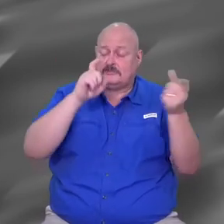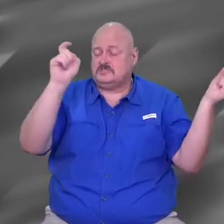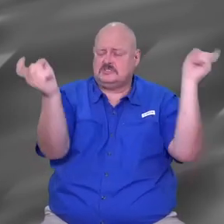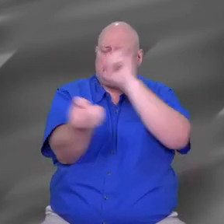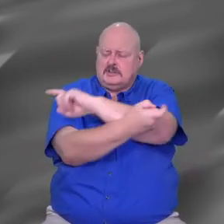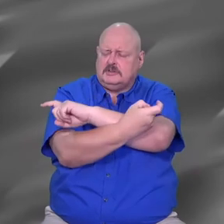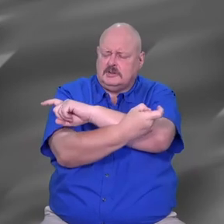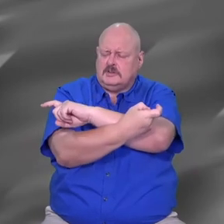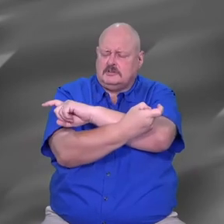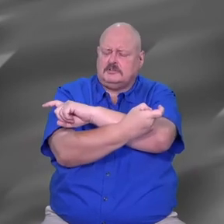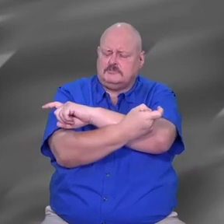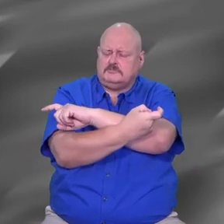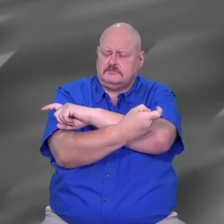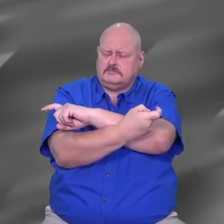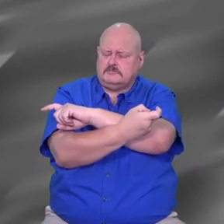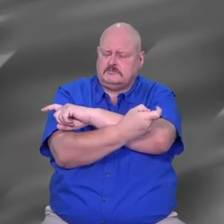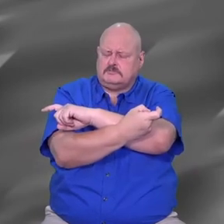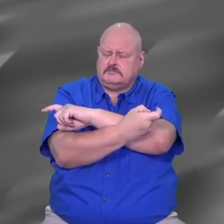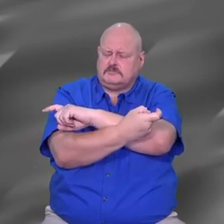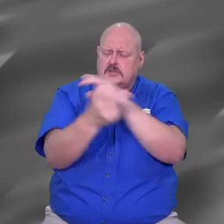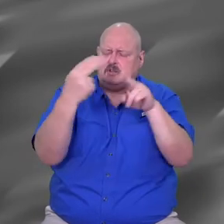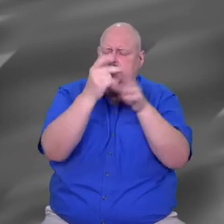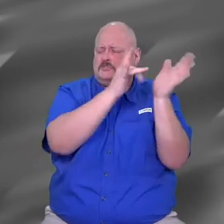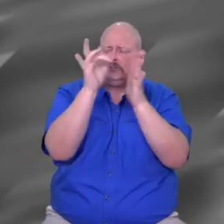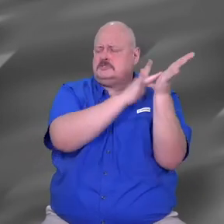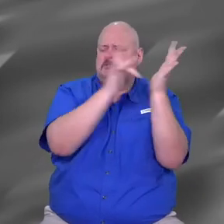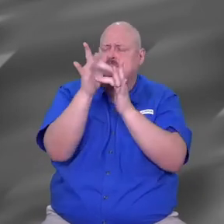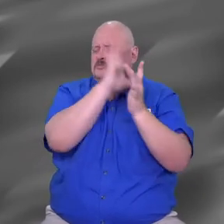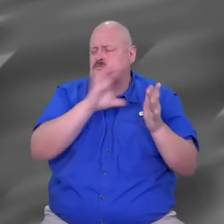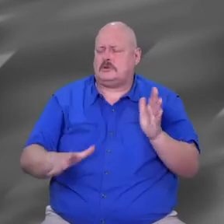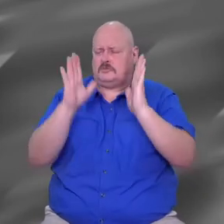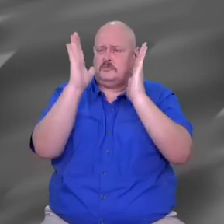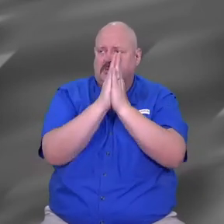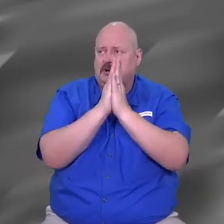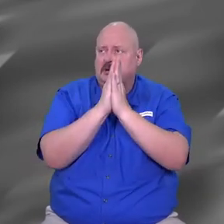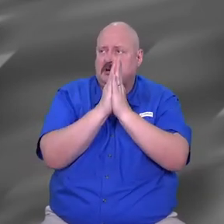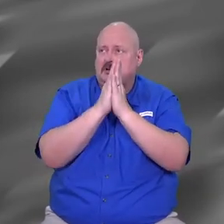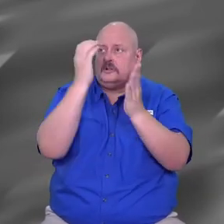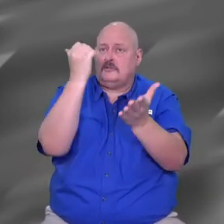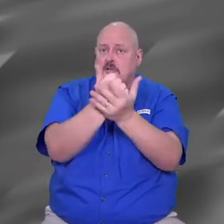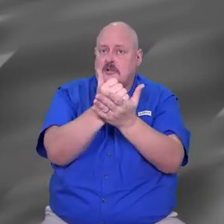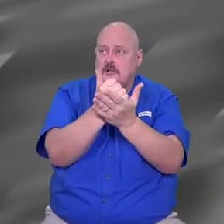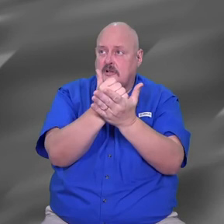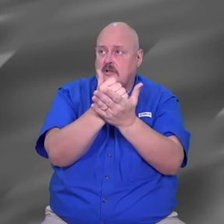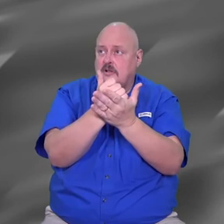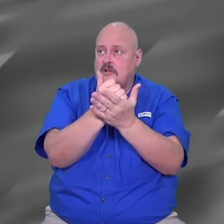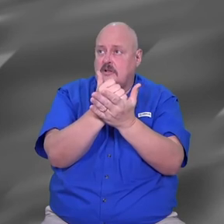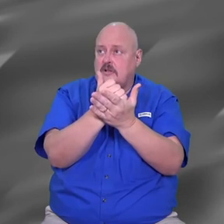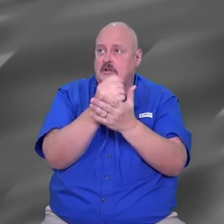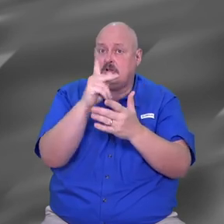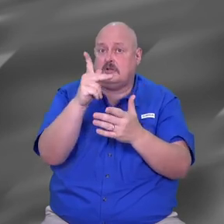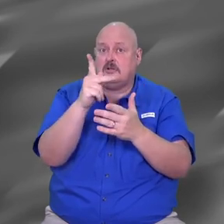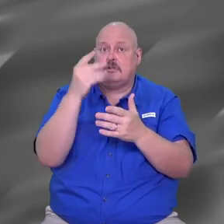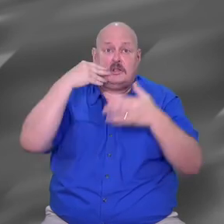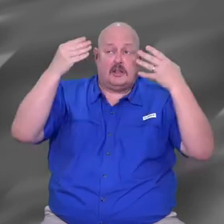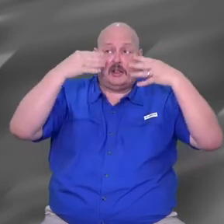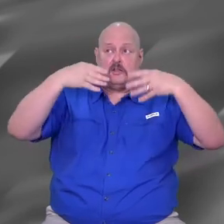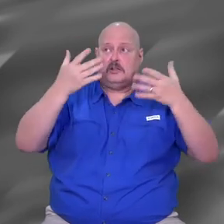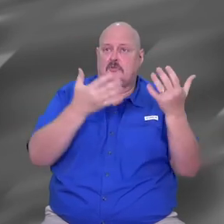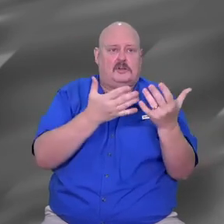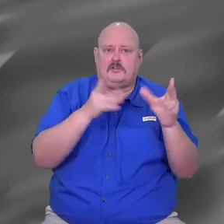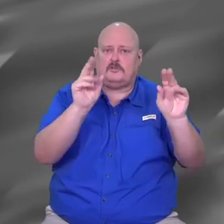transformed and changed. It is in the name of Jesus Christ we pray. Amen. All right, I'll have the Kleenex waiting. No,